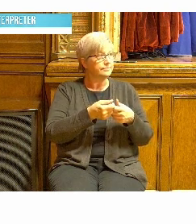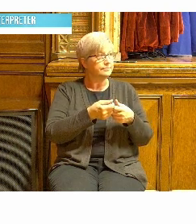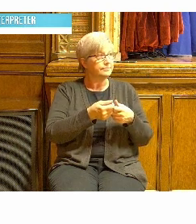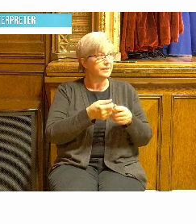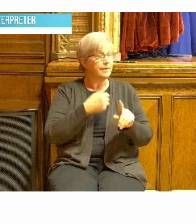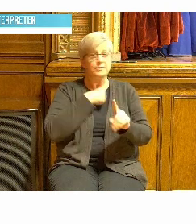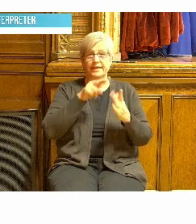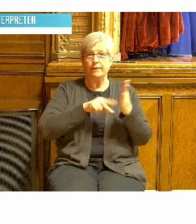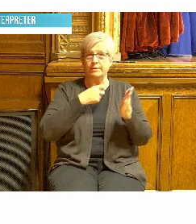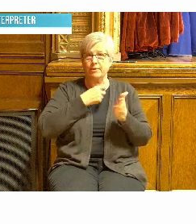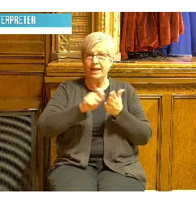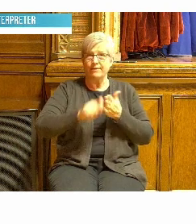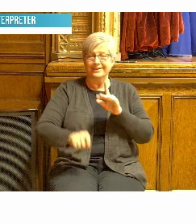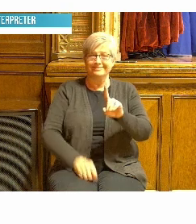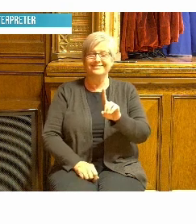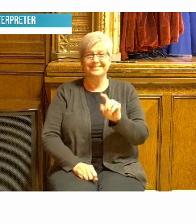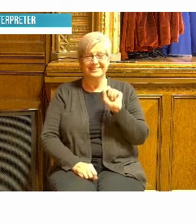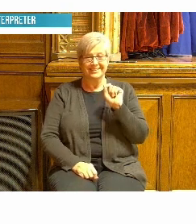sorry, I can't read my handwriting.